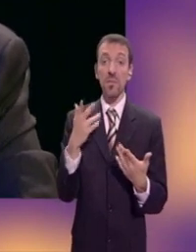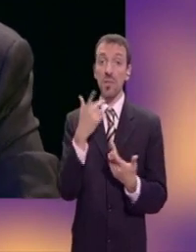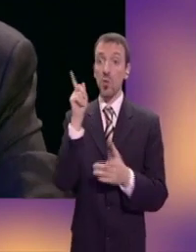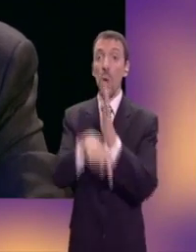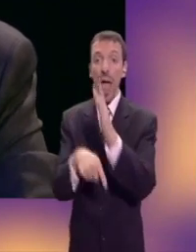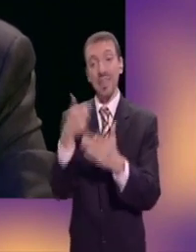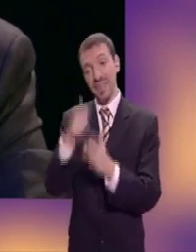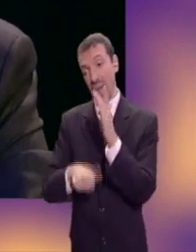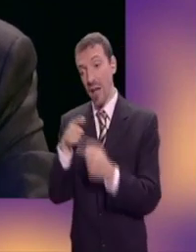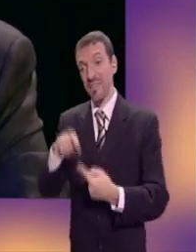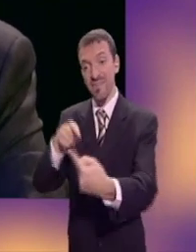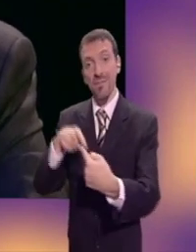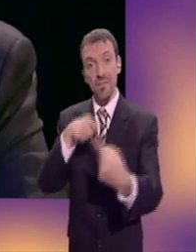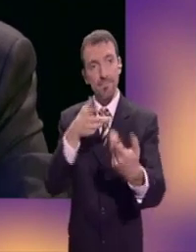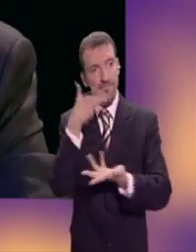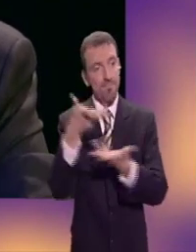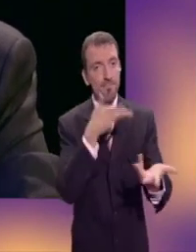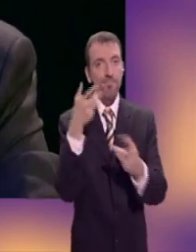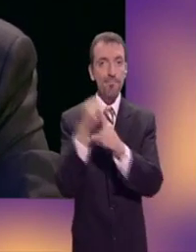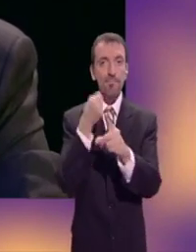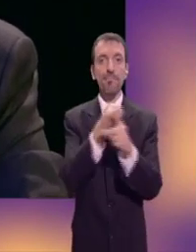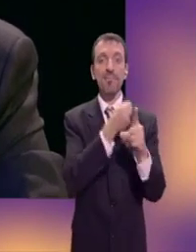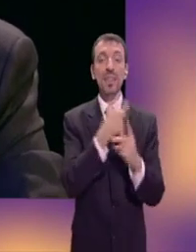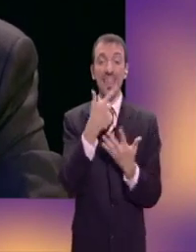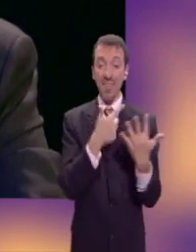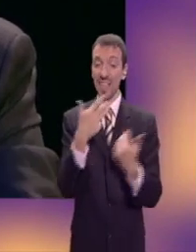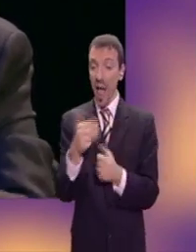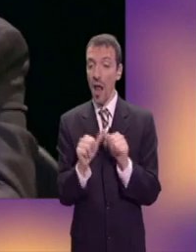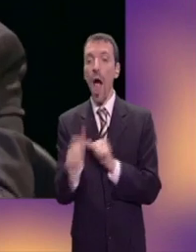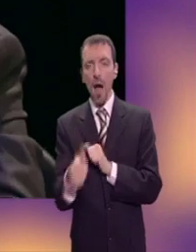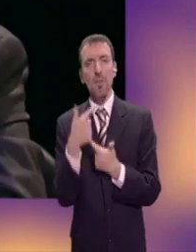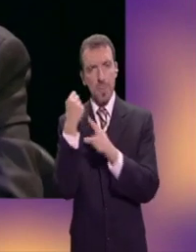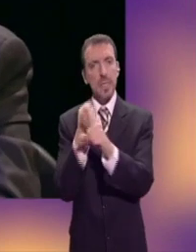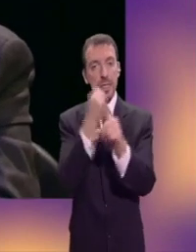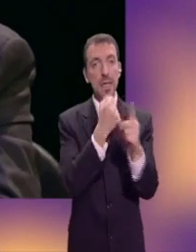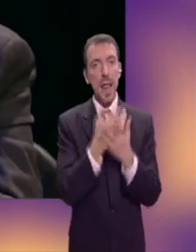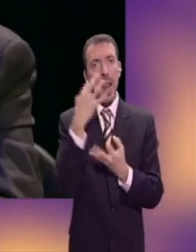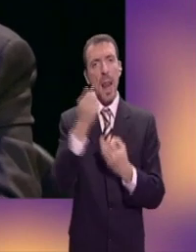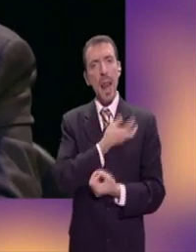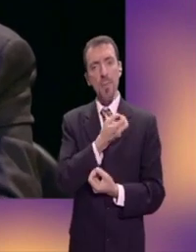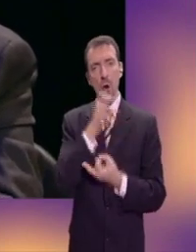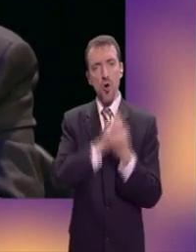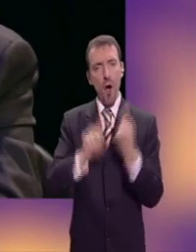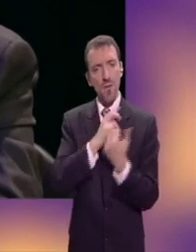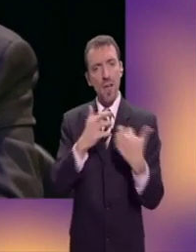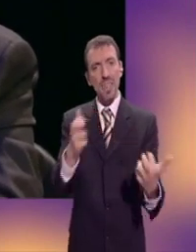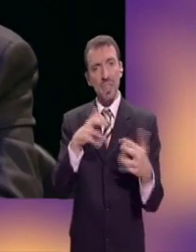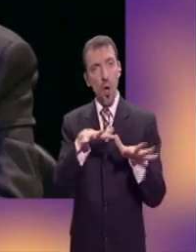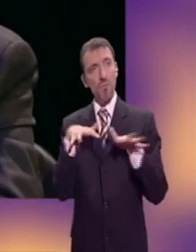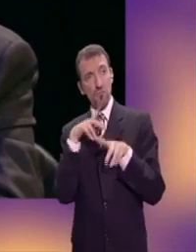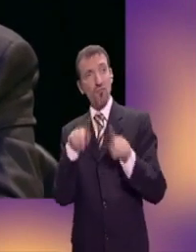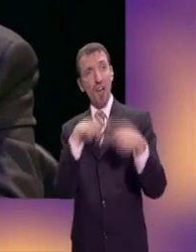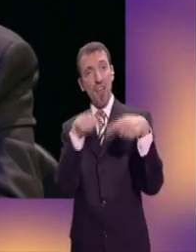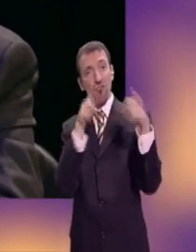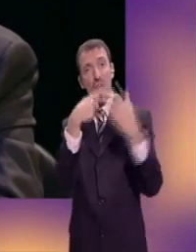late, belatedly. I certainly fought from 79 onwards. I went to each of those Labour Party conferences on the floor and challenged all the